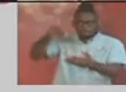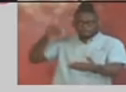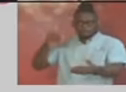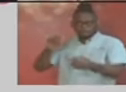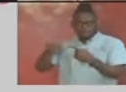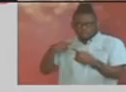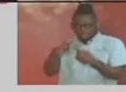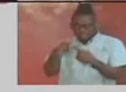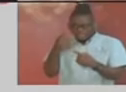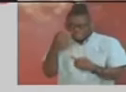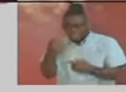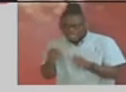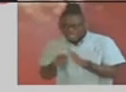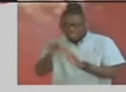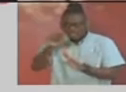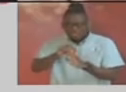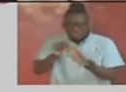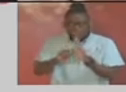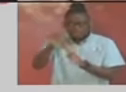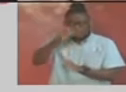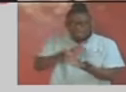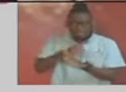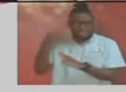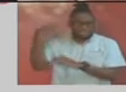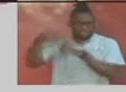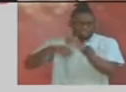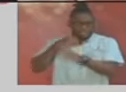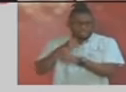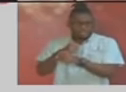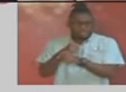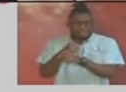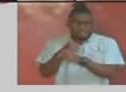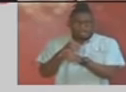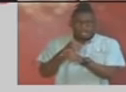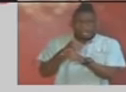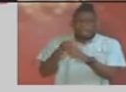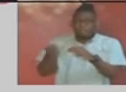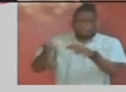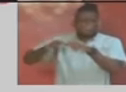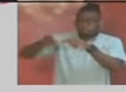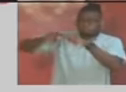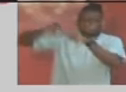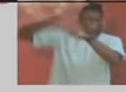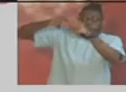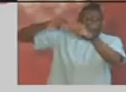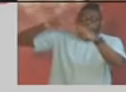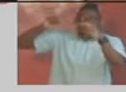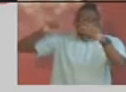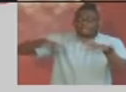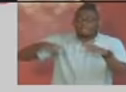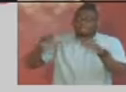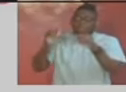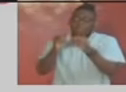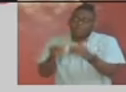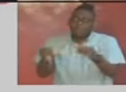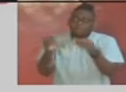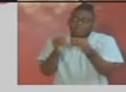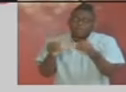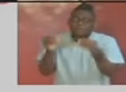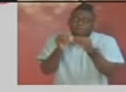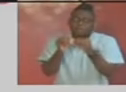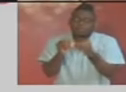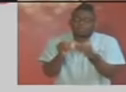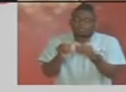and September, we would have had an increase in number of tests conducted as well. And as a function of the increase in viral illness in the population as